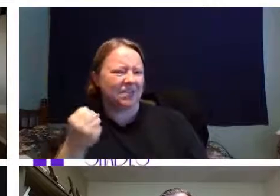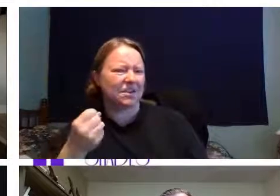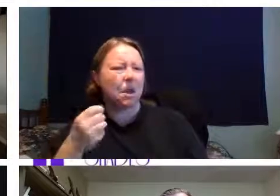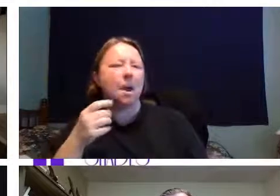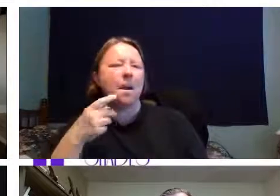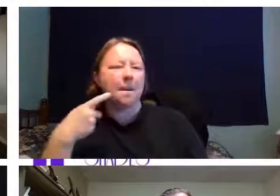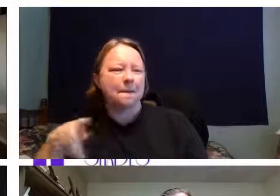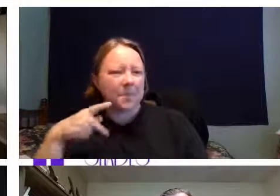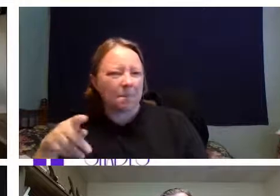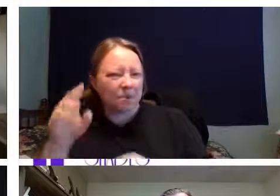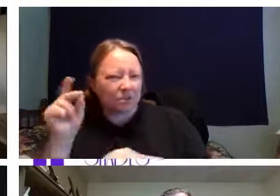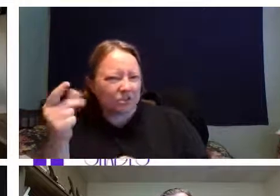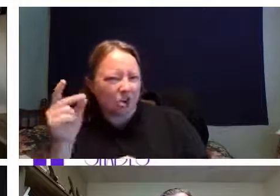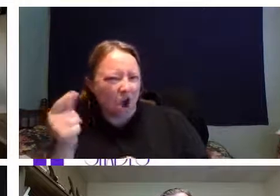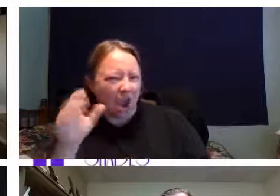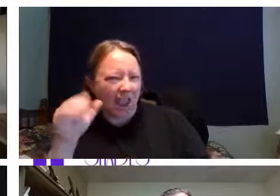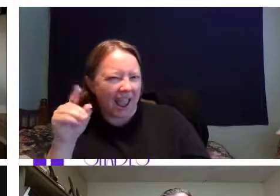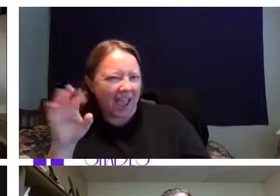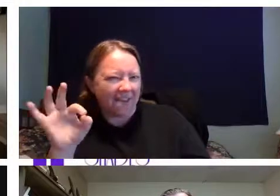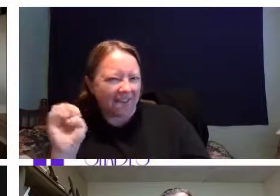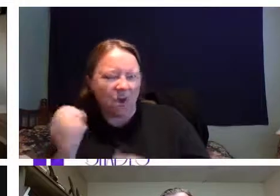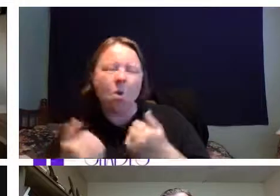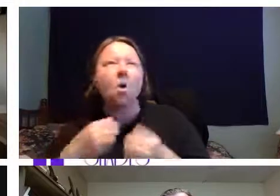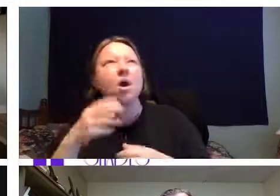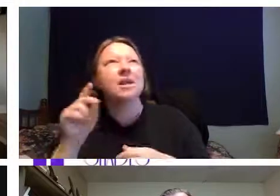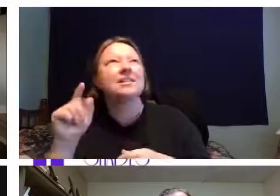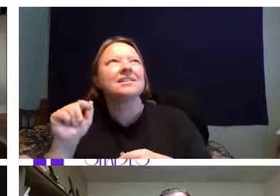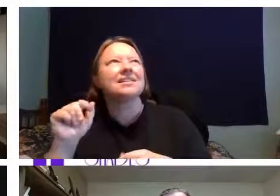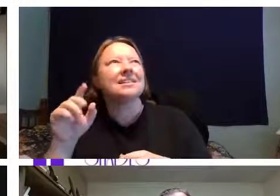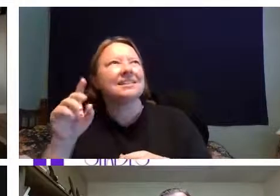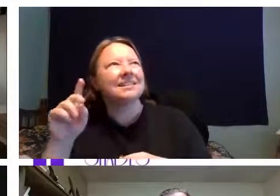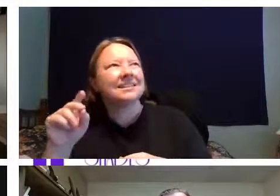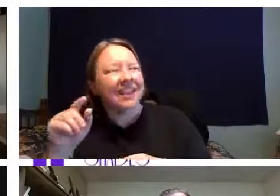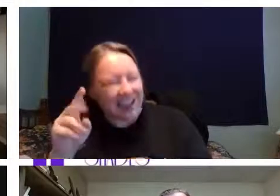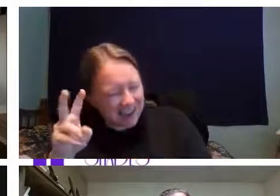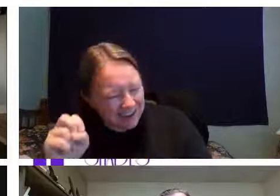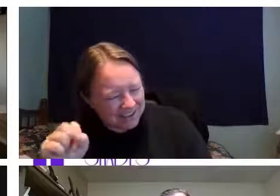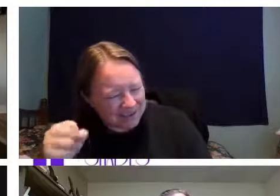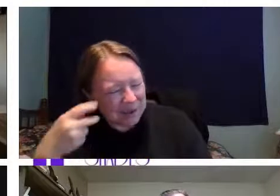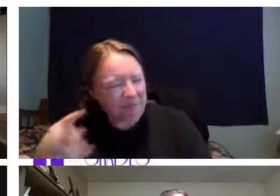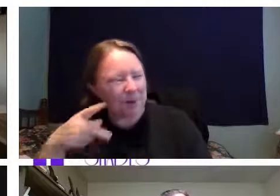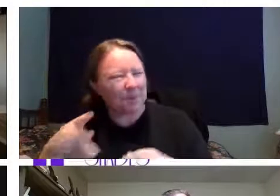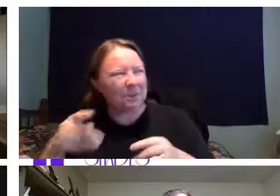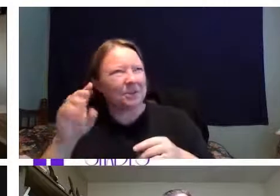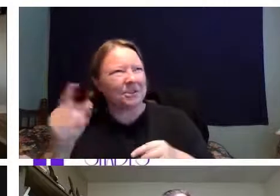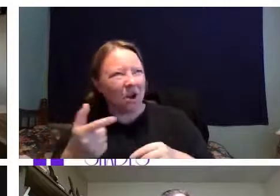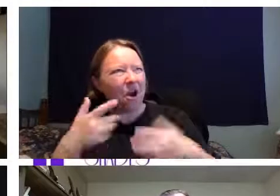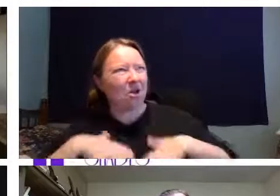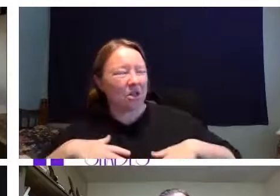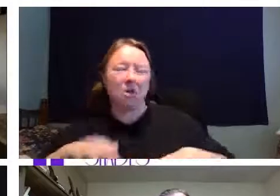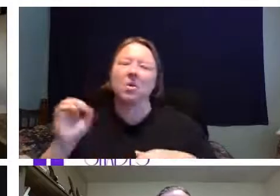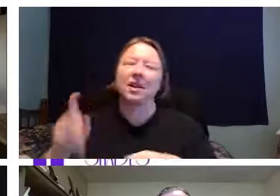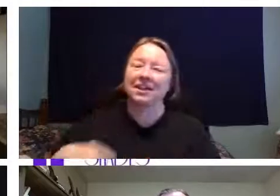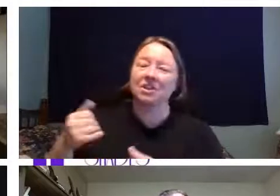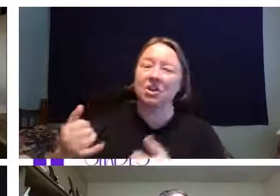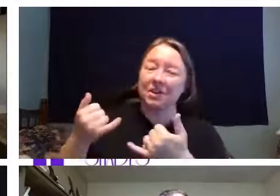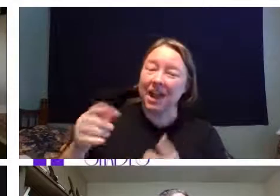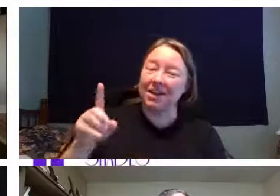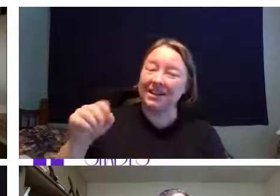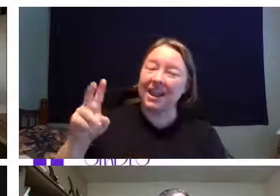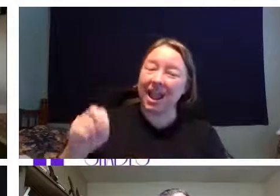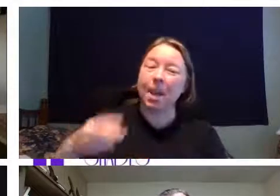Cafe. Okay, or is it Dave's Purple Dog Clothery? So Dave's Purple Dog Clothery is